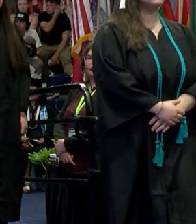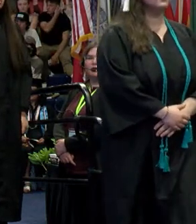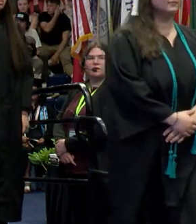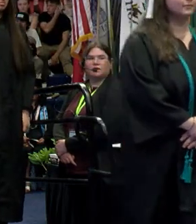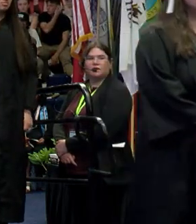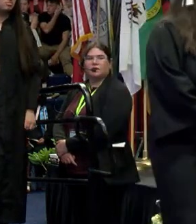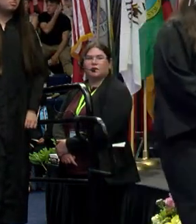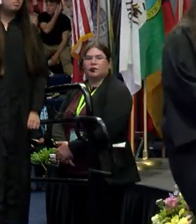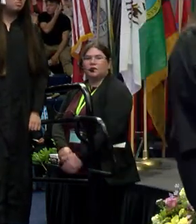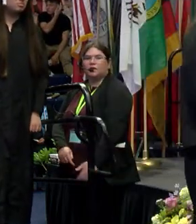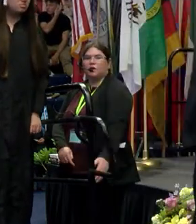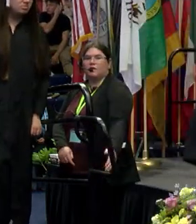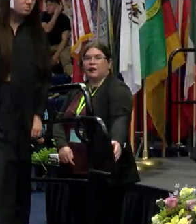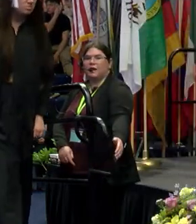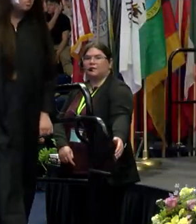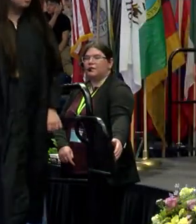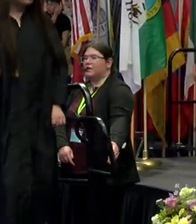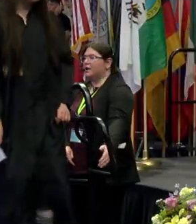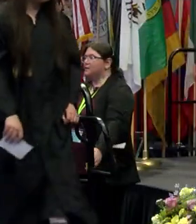Cecilia Arg Hollowell.